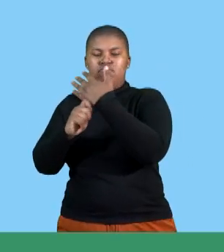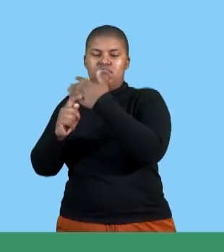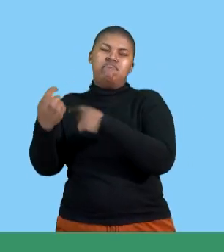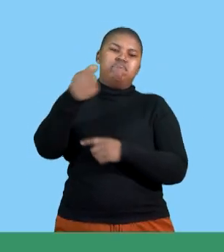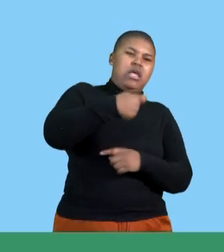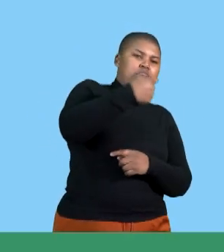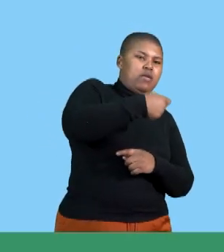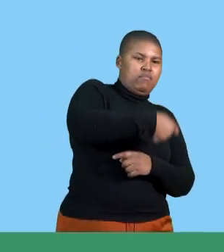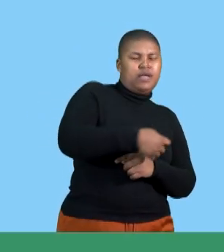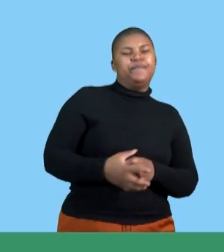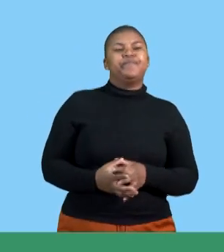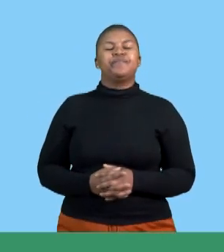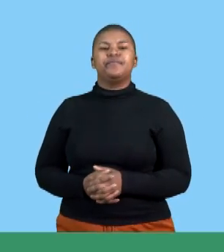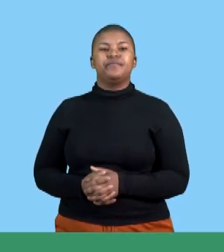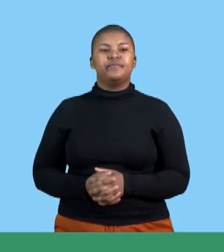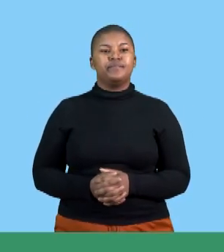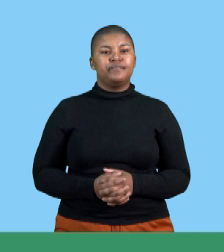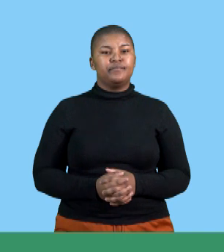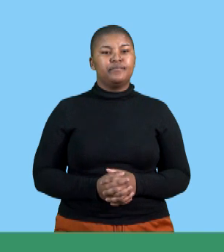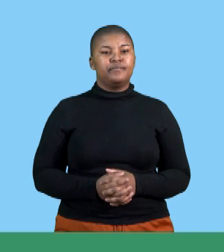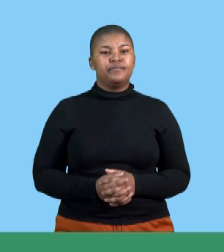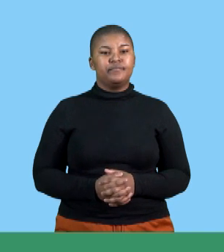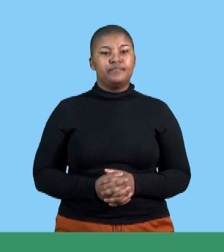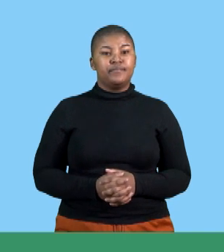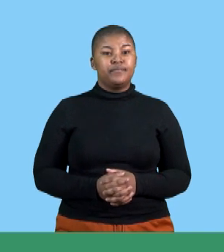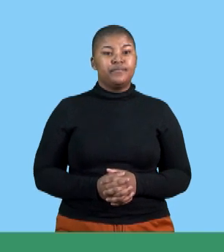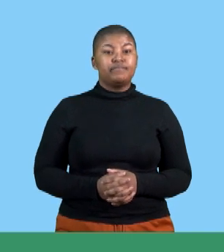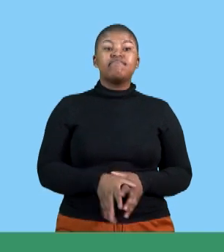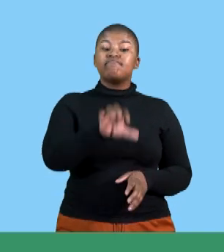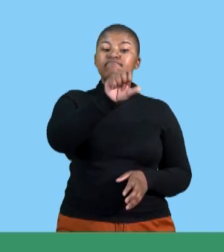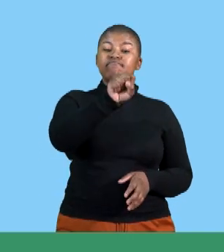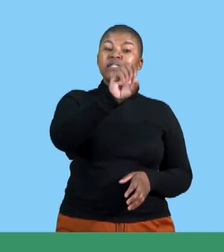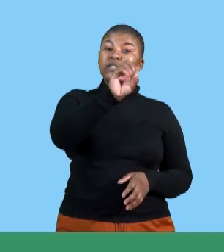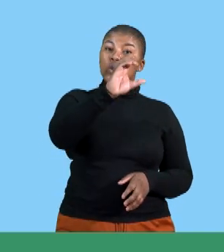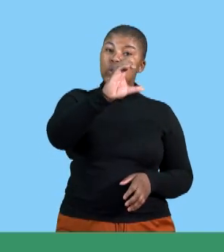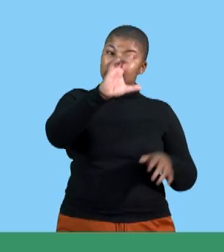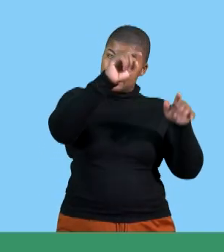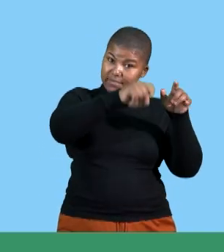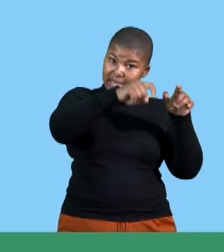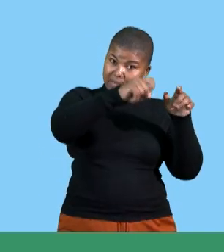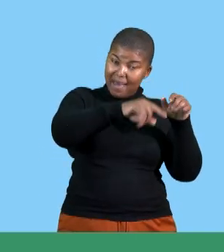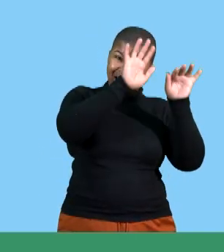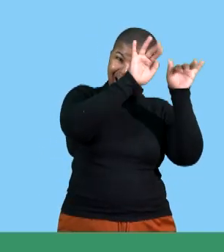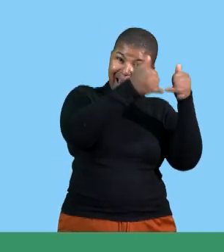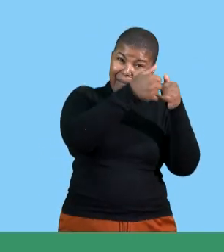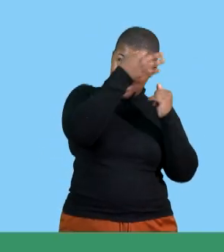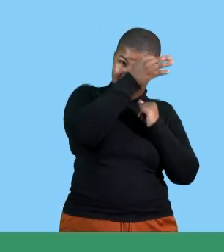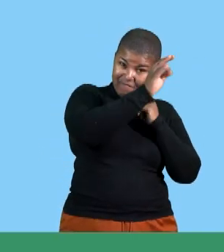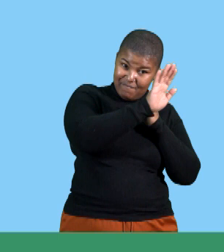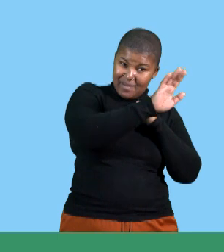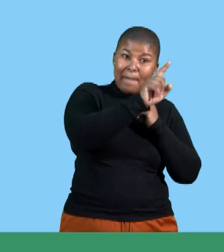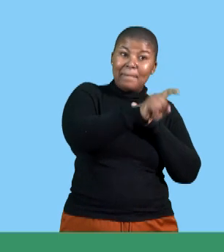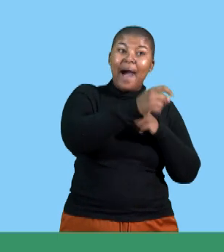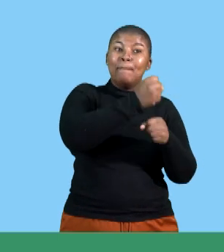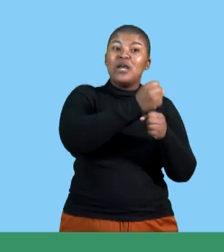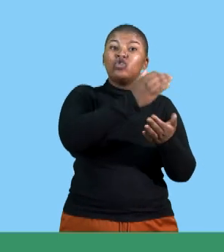those losses. State-owned company is compelled to have its financial statements audited, just